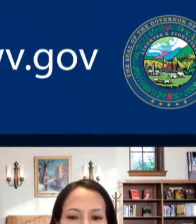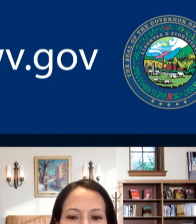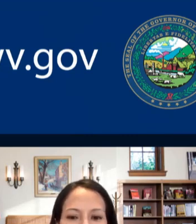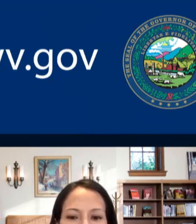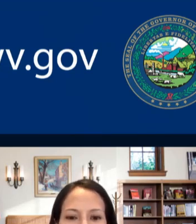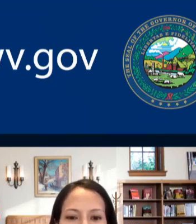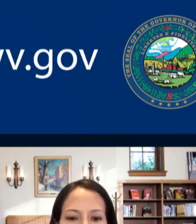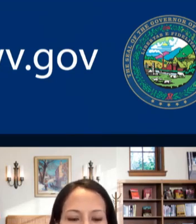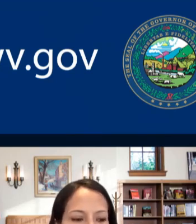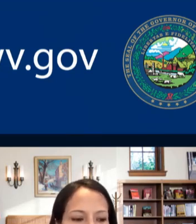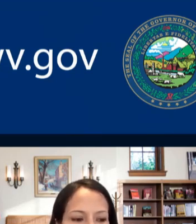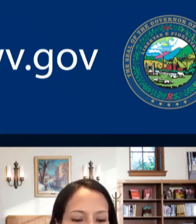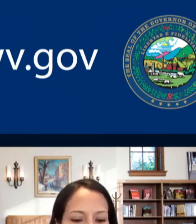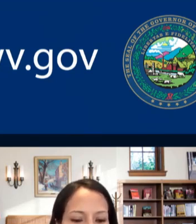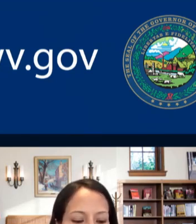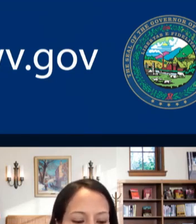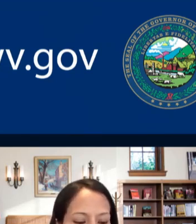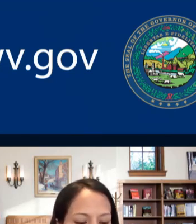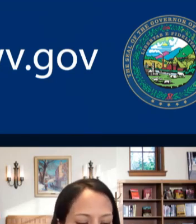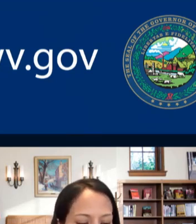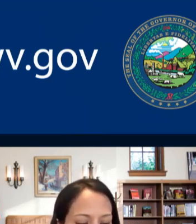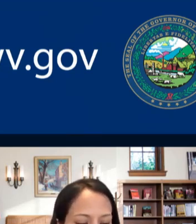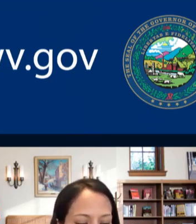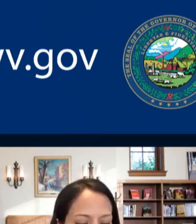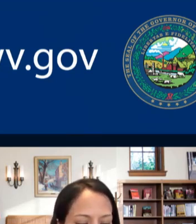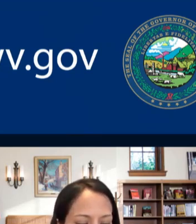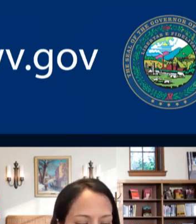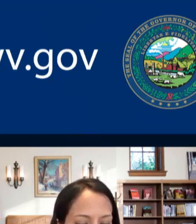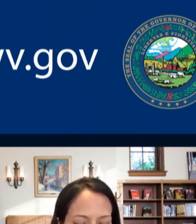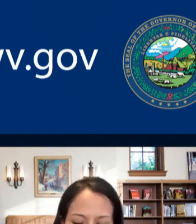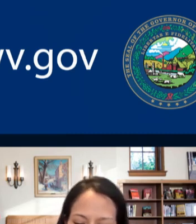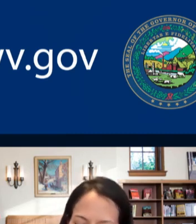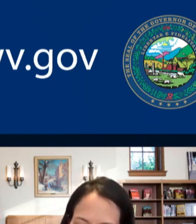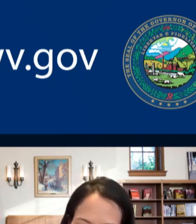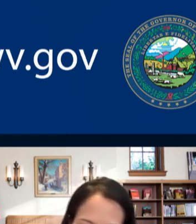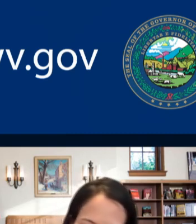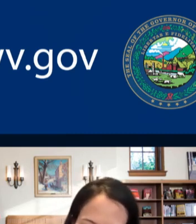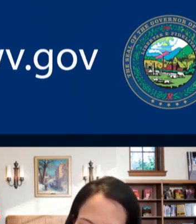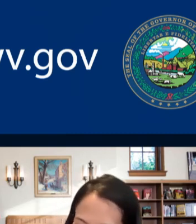All right, thank you, Mark. Next, we'll go to Kimberley Keggy with WSAZ.